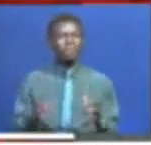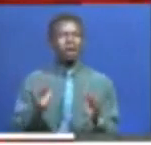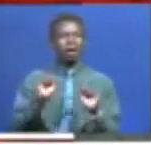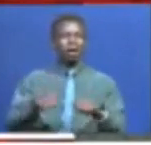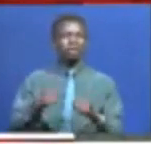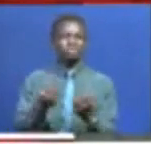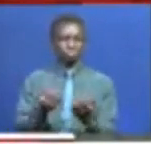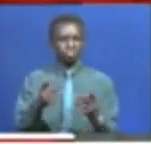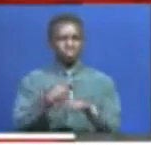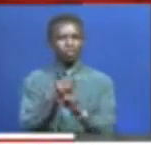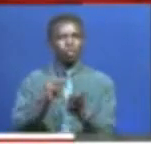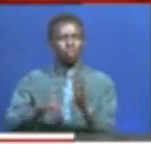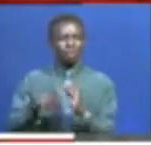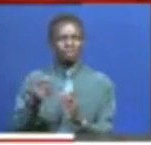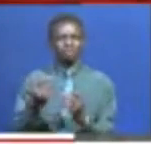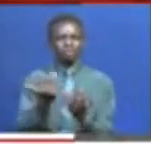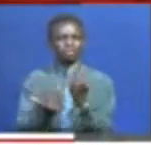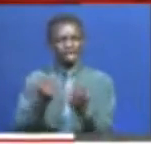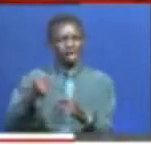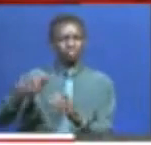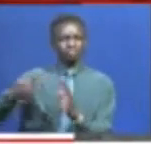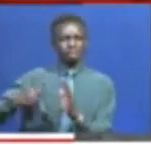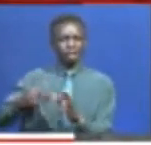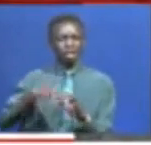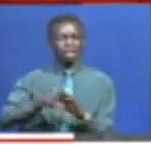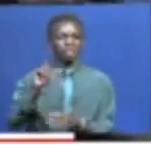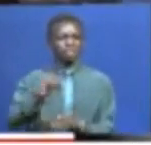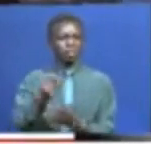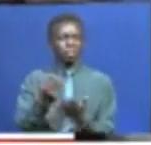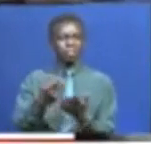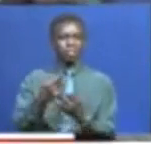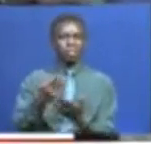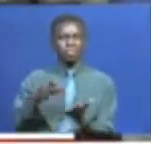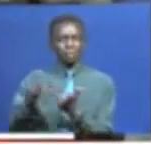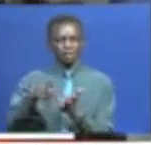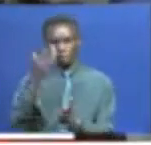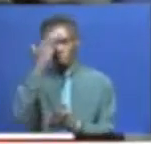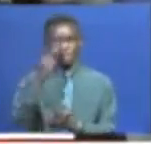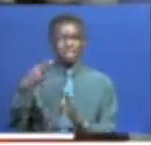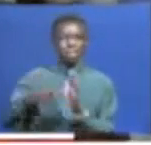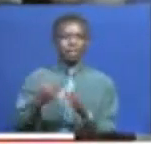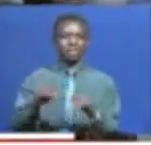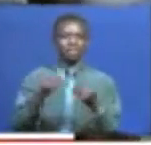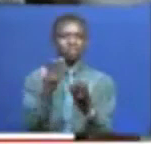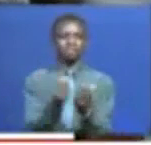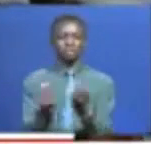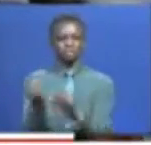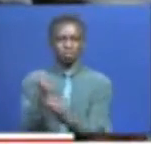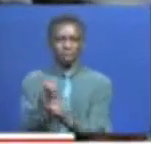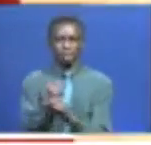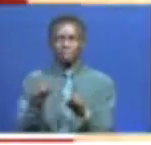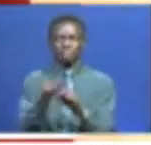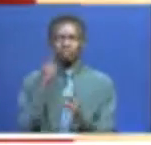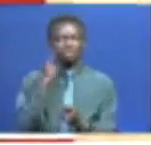price, and because of the efficiency of the machine. The innovation spearheads environmental conservation